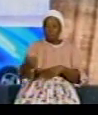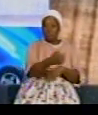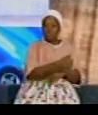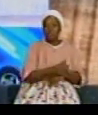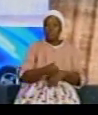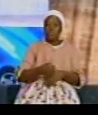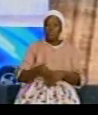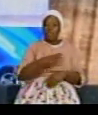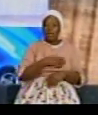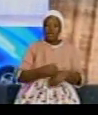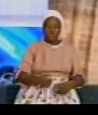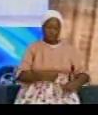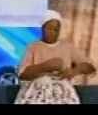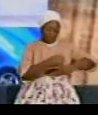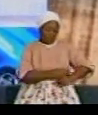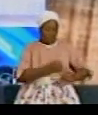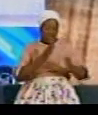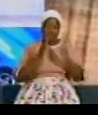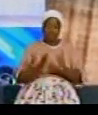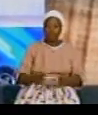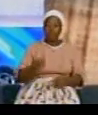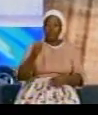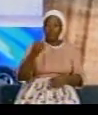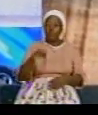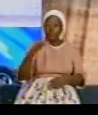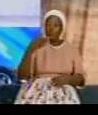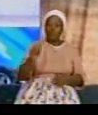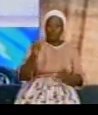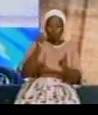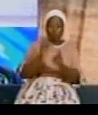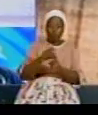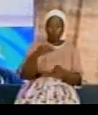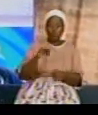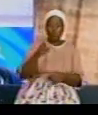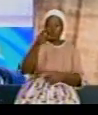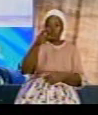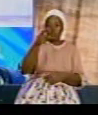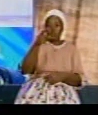the protectors of the word of God. And